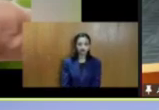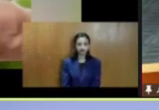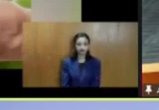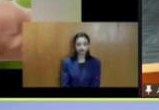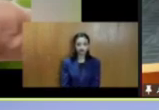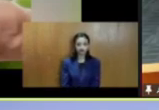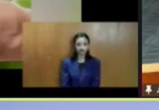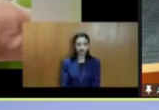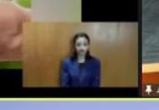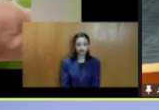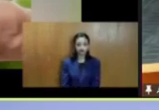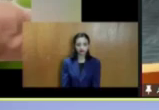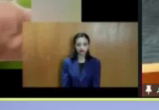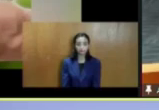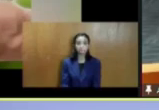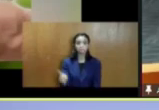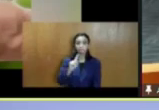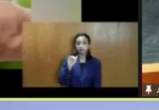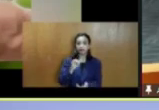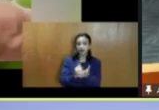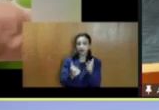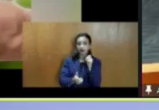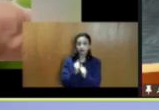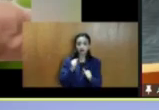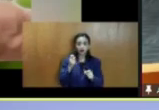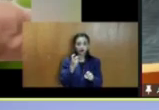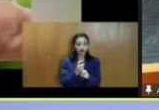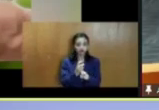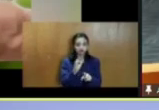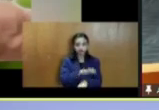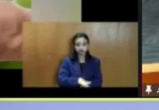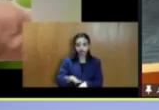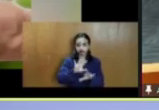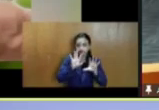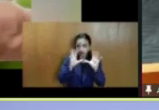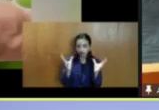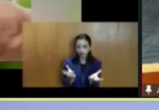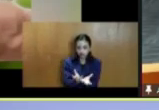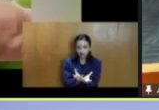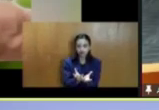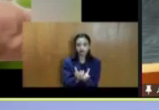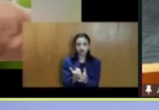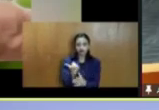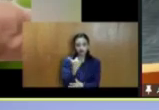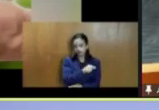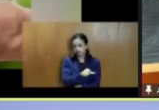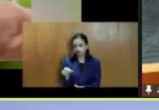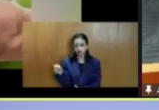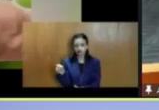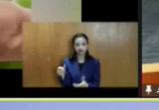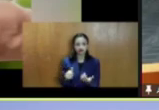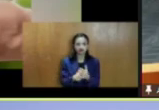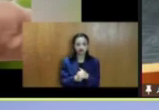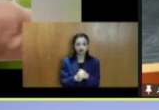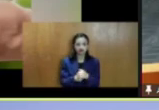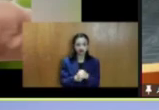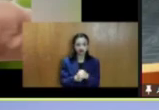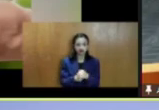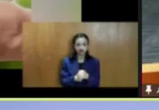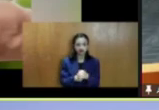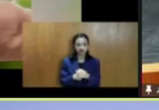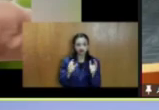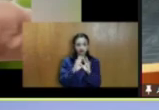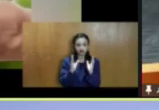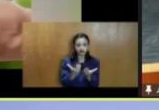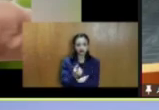The garment sector is one of the most complex and globalized supply chains of any commodity across the world. And we